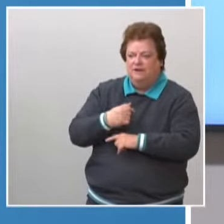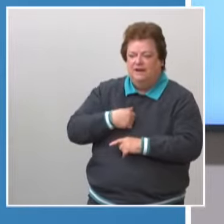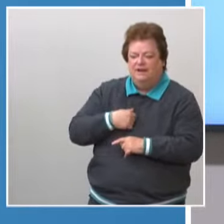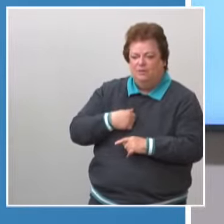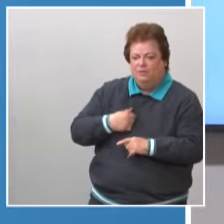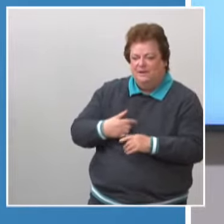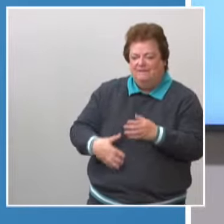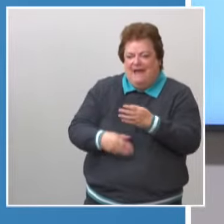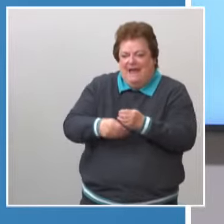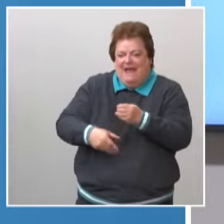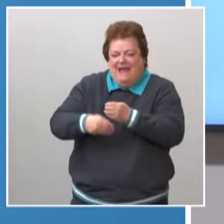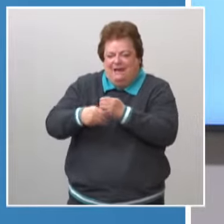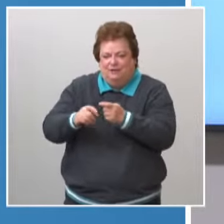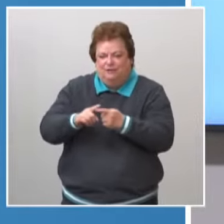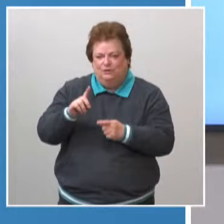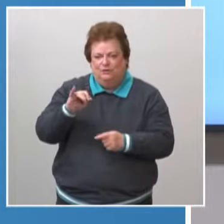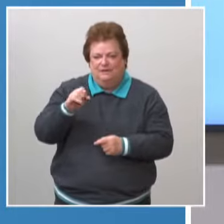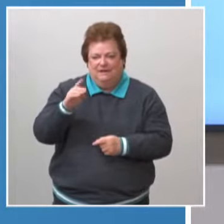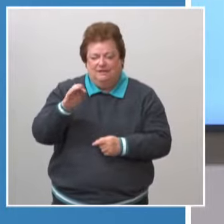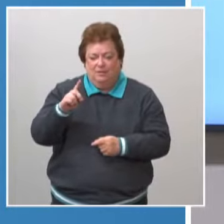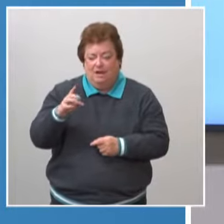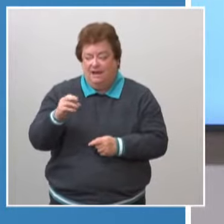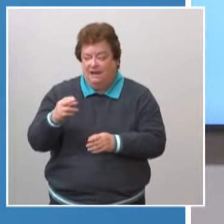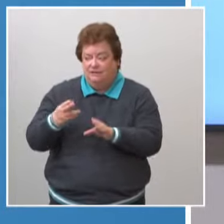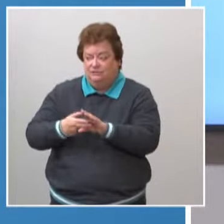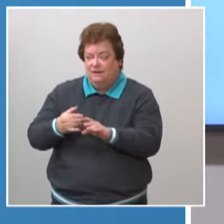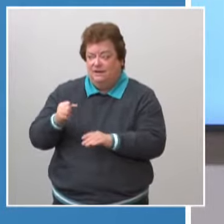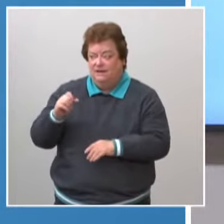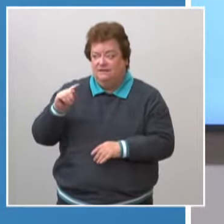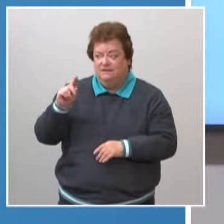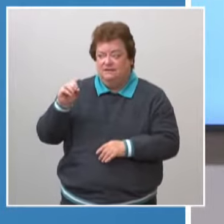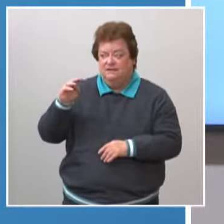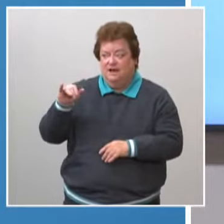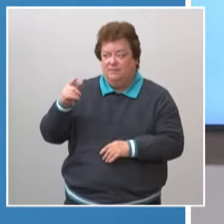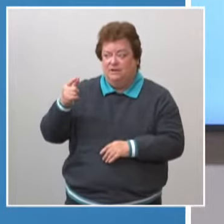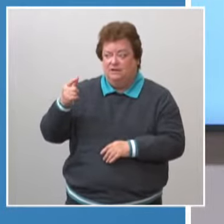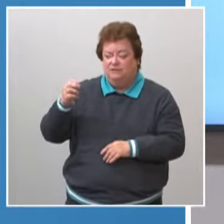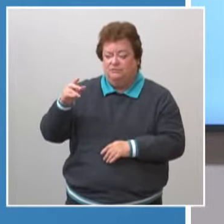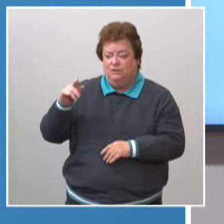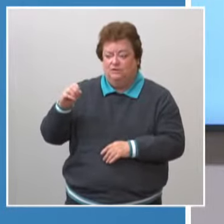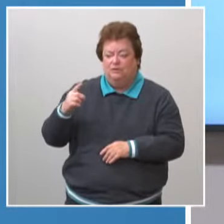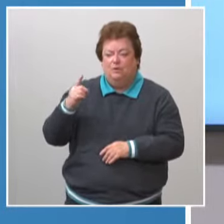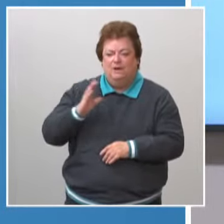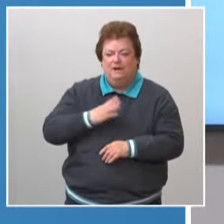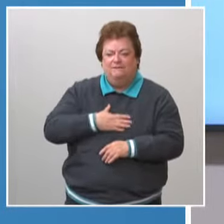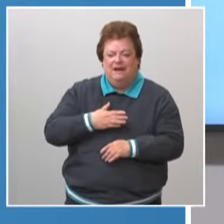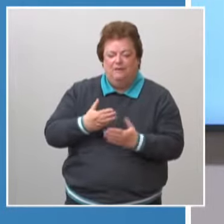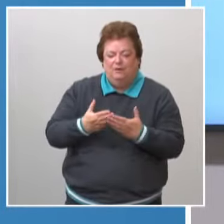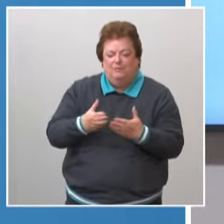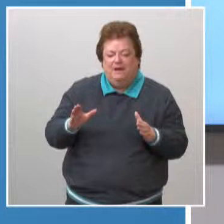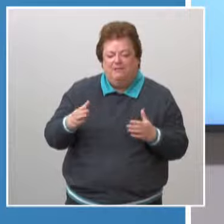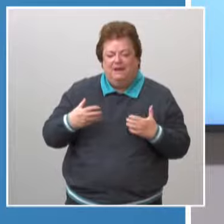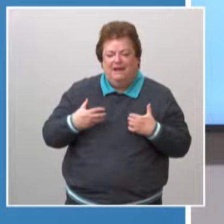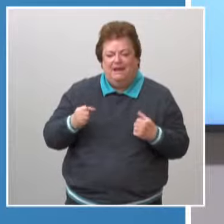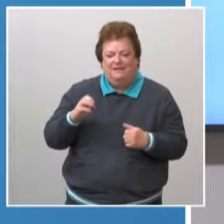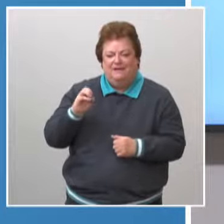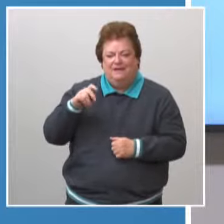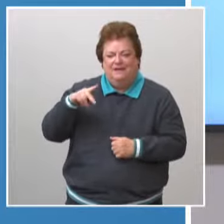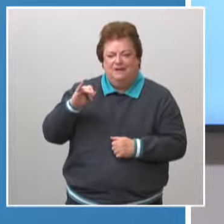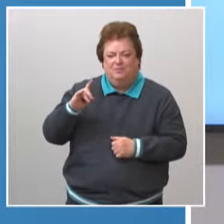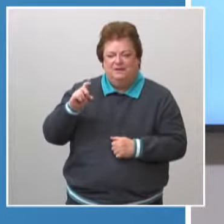enhancements to the dashboard, and joining us is Tommy George, one of our public health epidemiologists, to walk us through